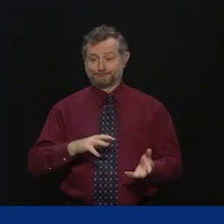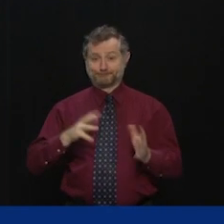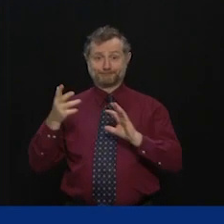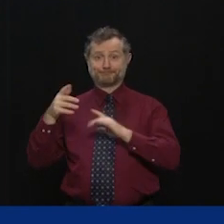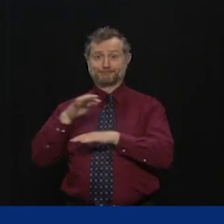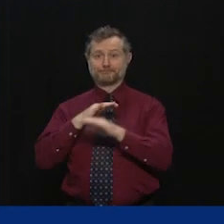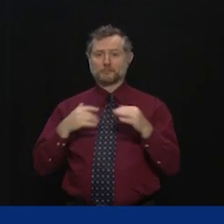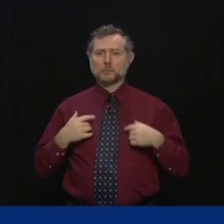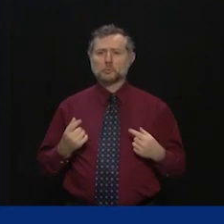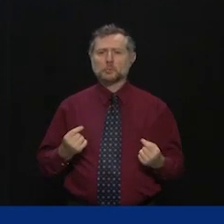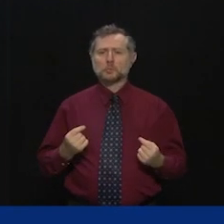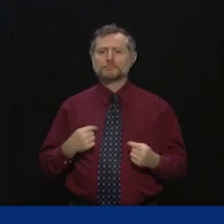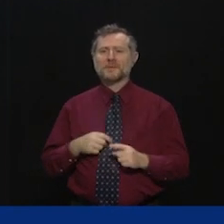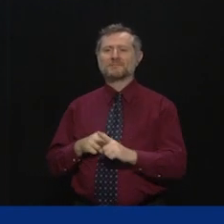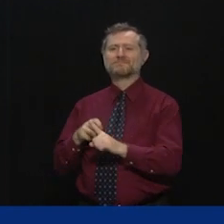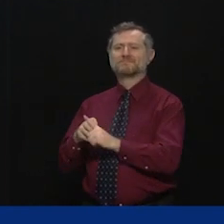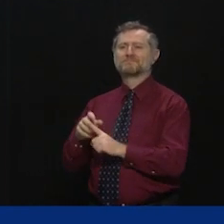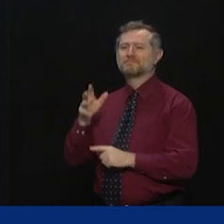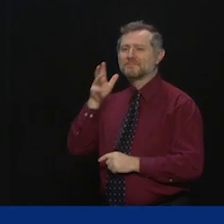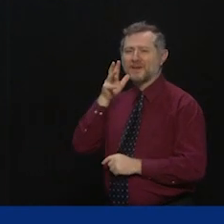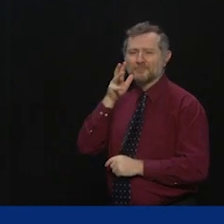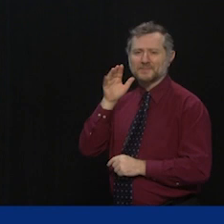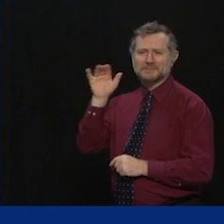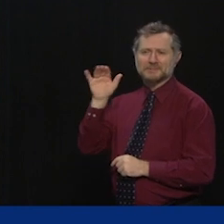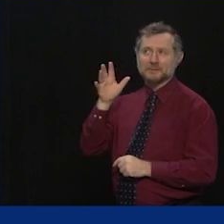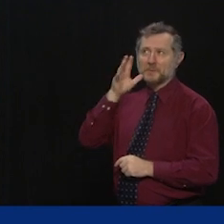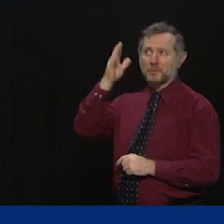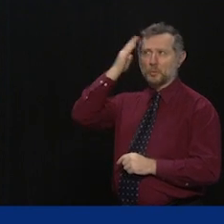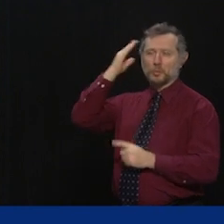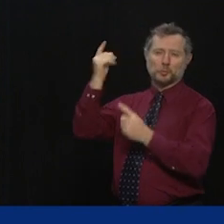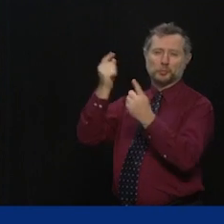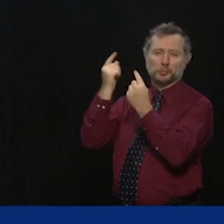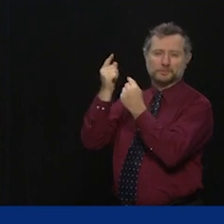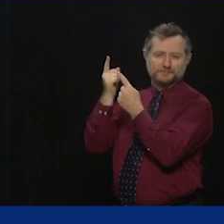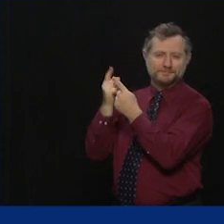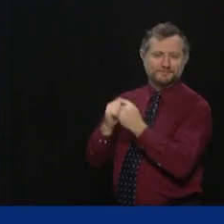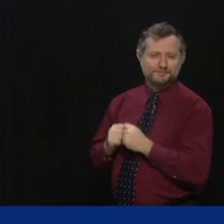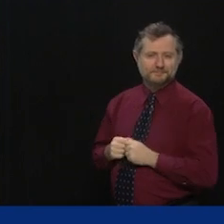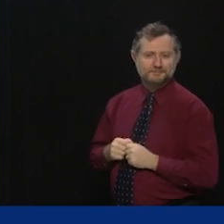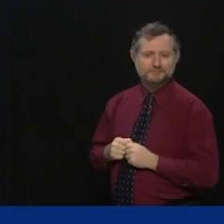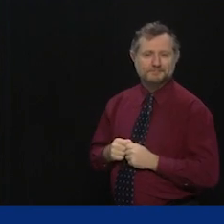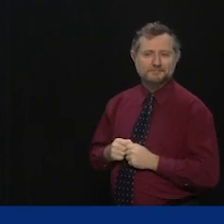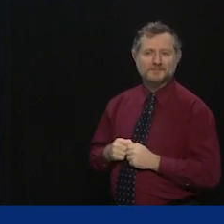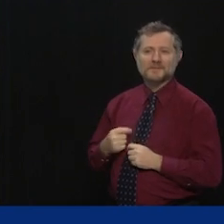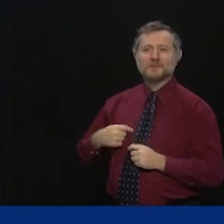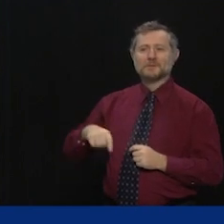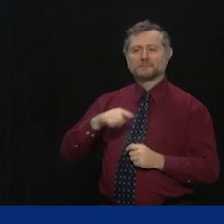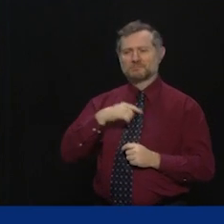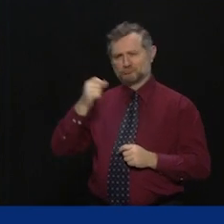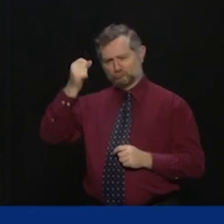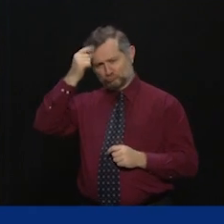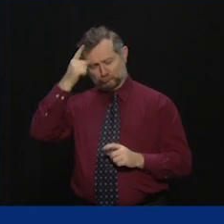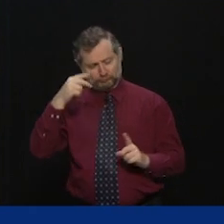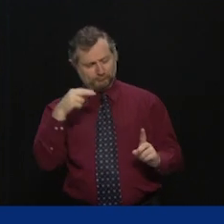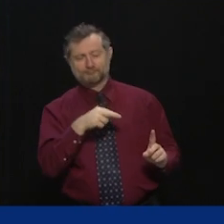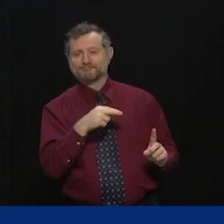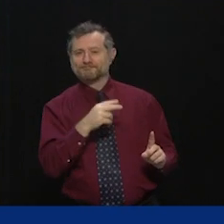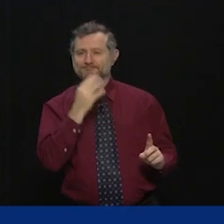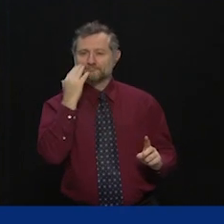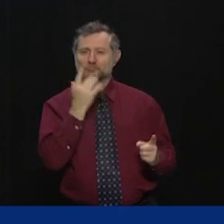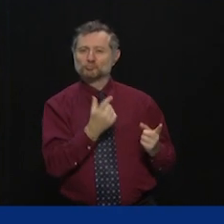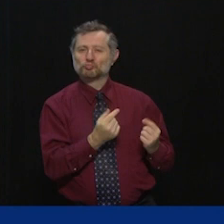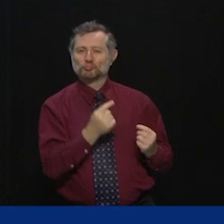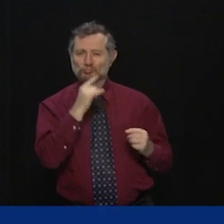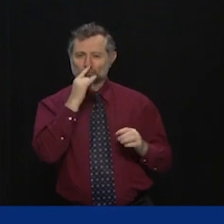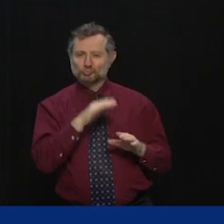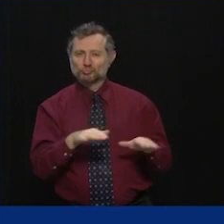we turned to our mom because there was an understanding, a compassion about how